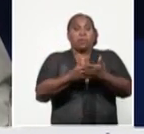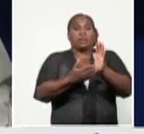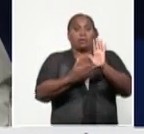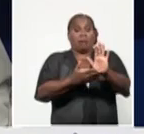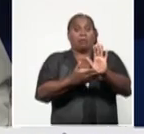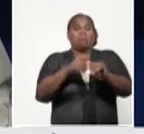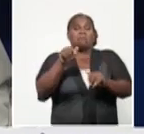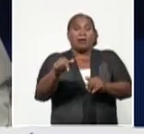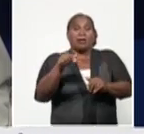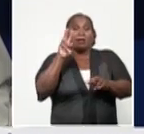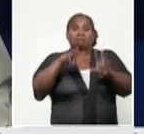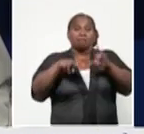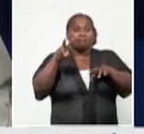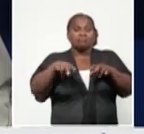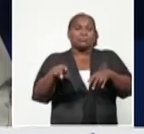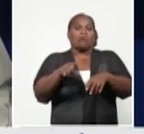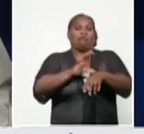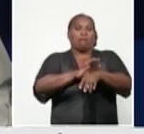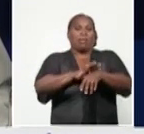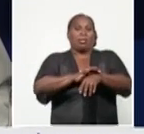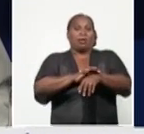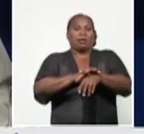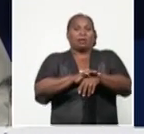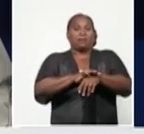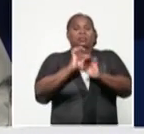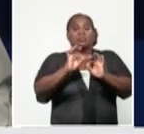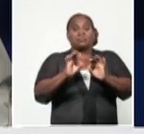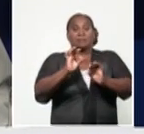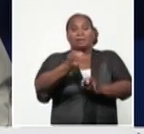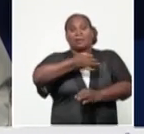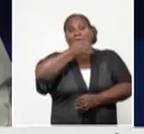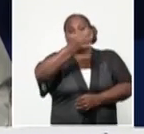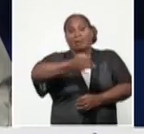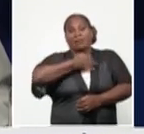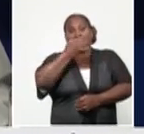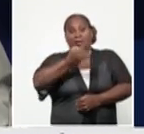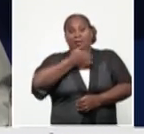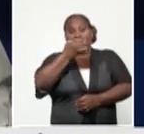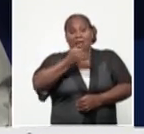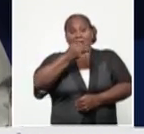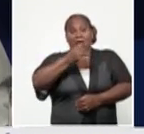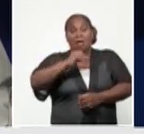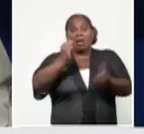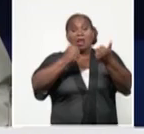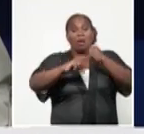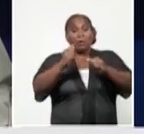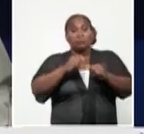molecular biology laboratories in order to detect the virus.